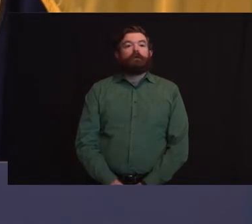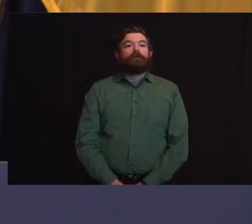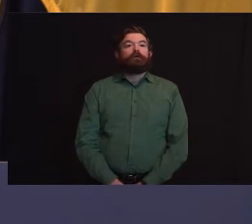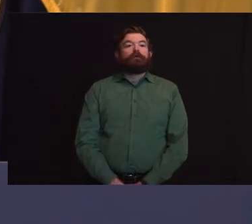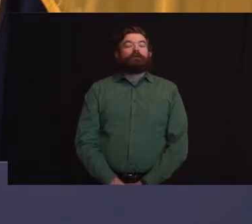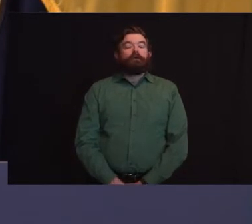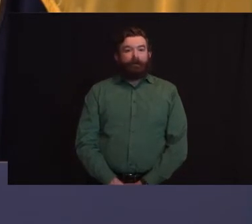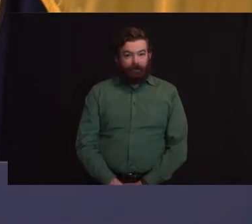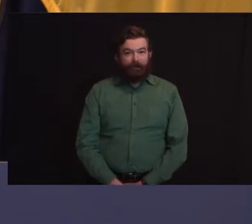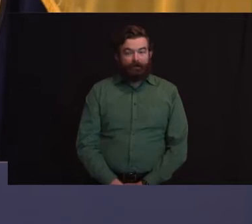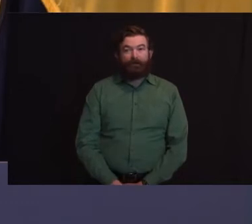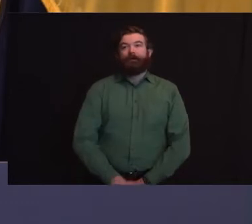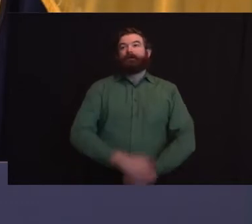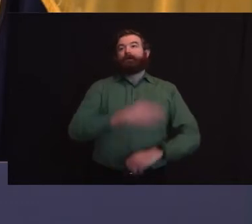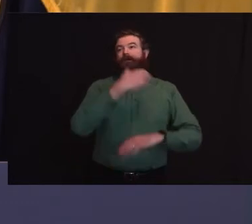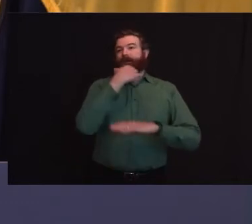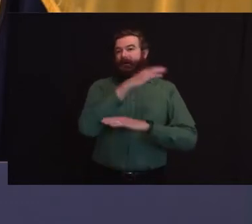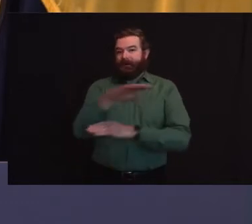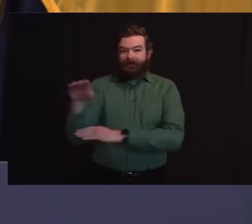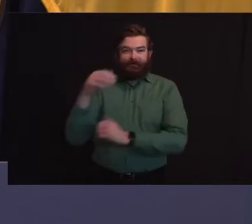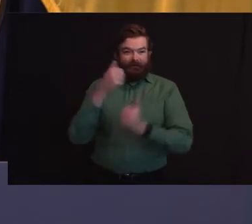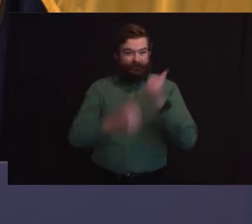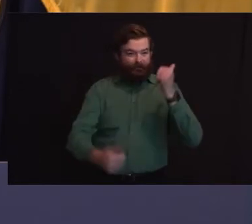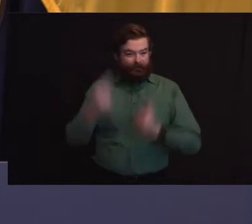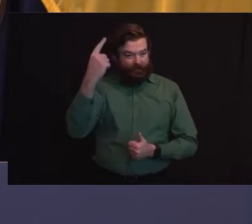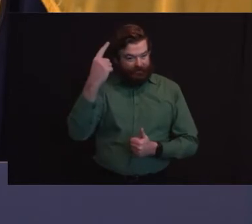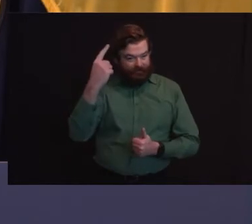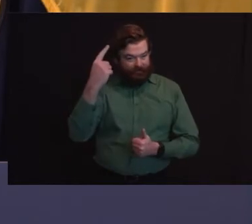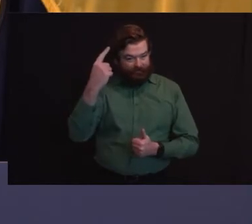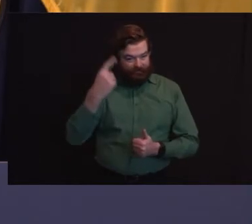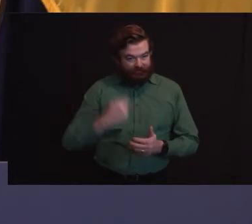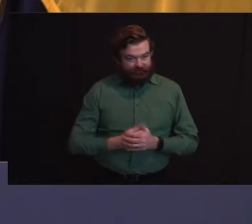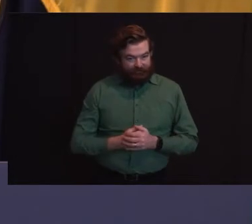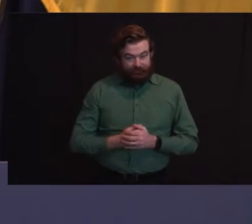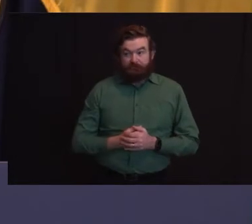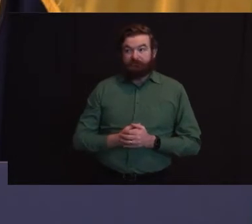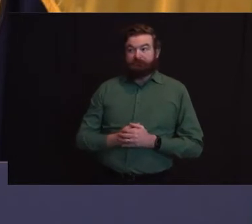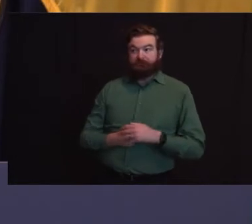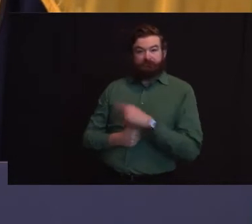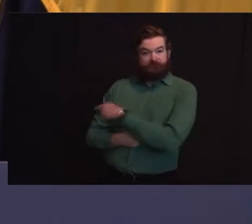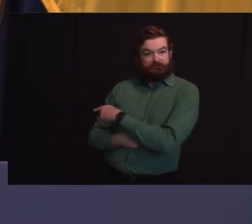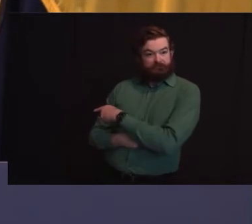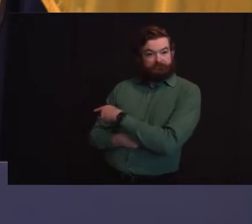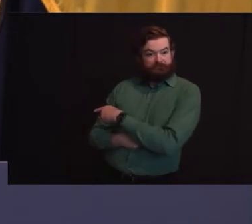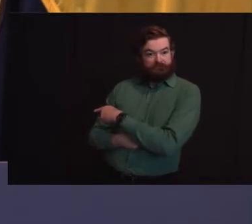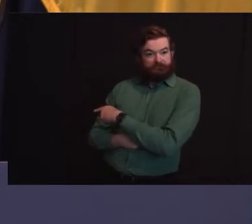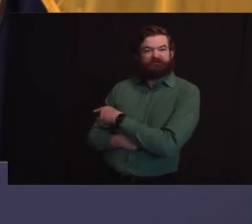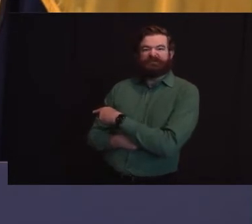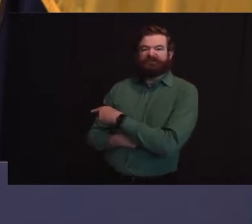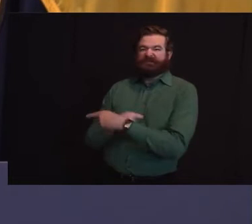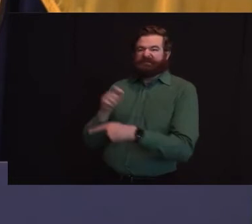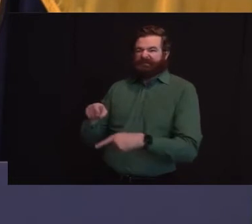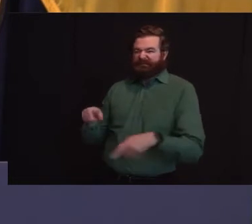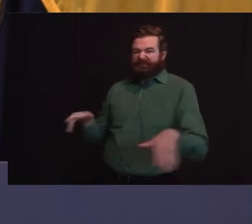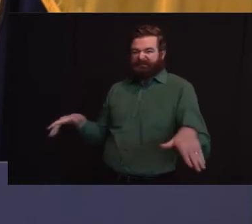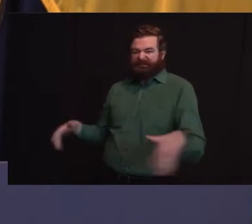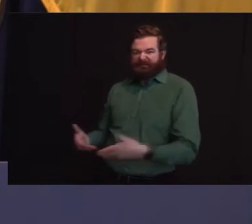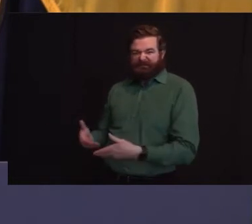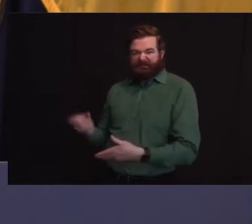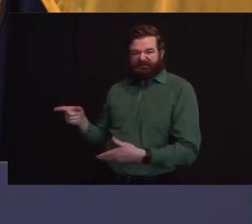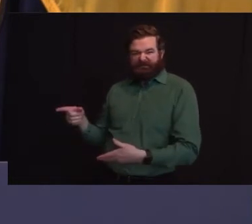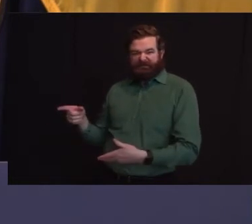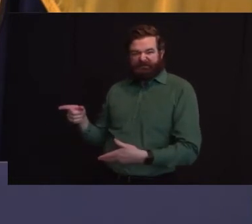Good afternoon, everyone. I'm joined by the guy to my right, who probably does need an introduction in this case, the Deputy Commissioner of Health for Public